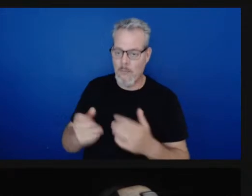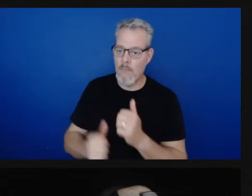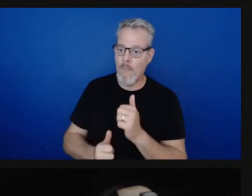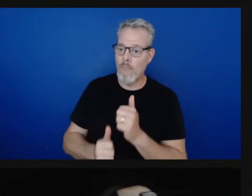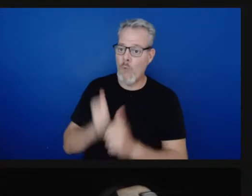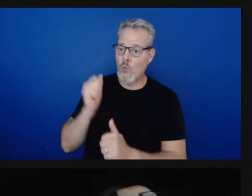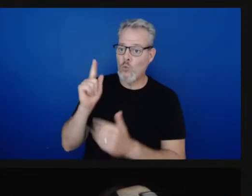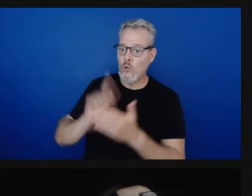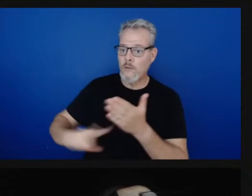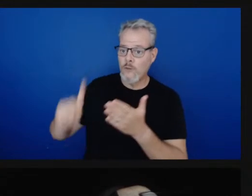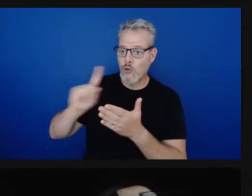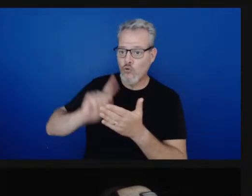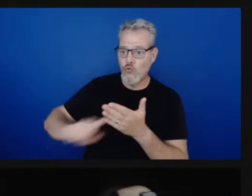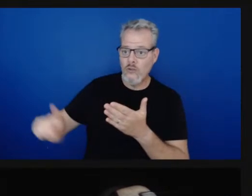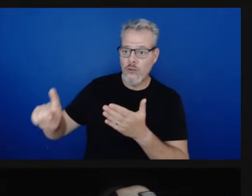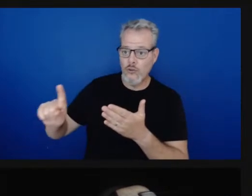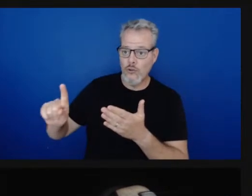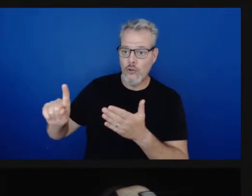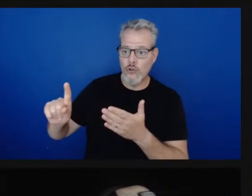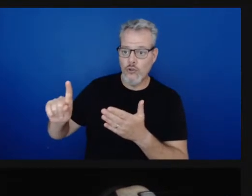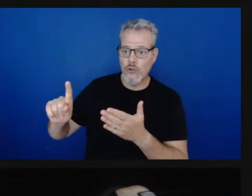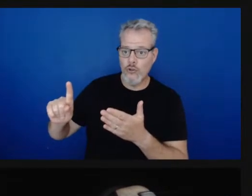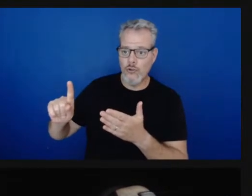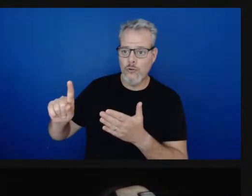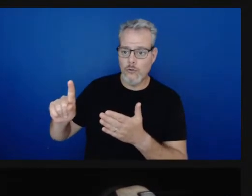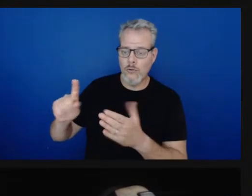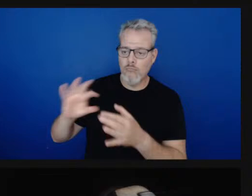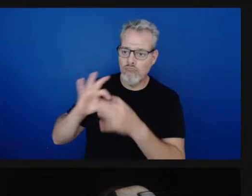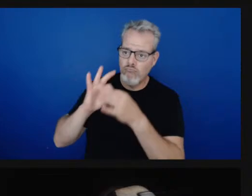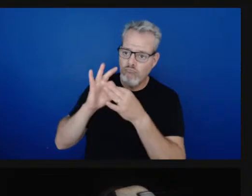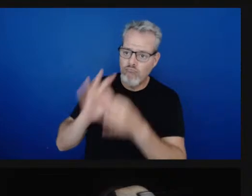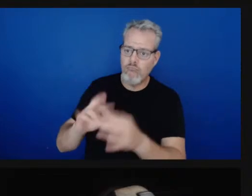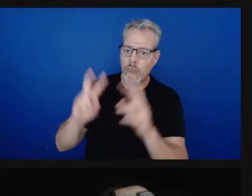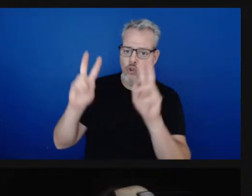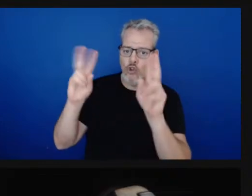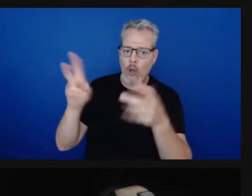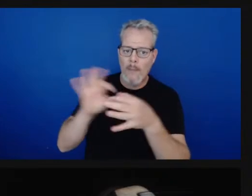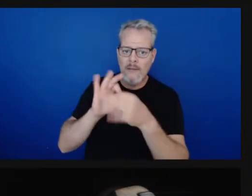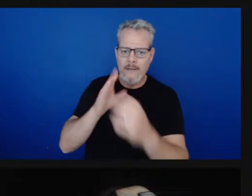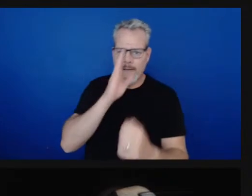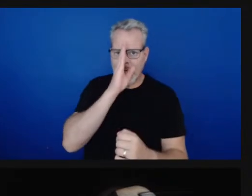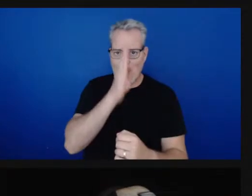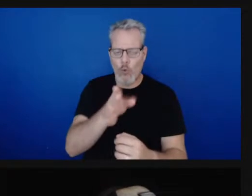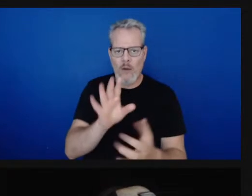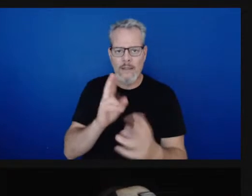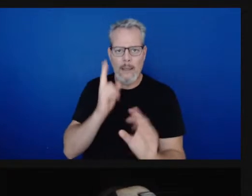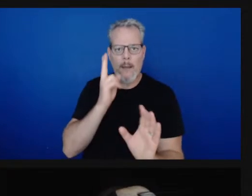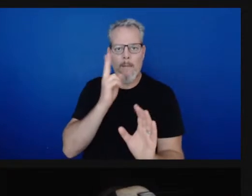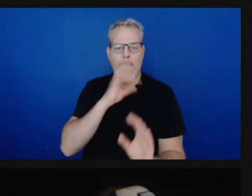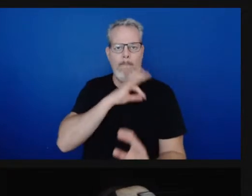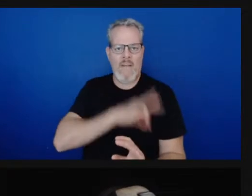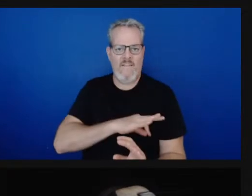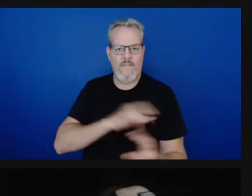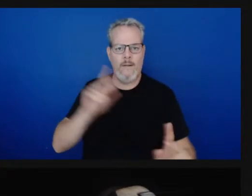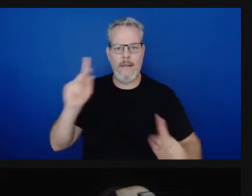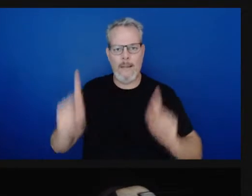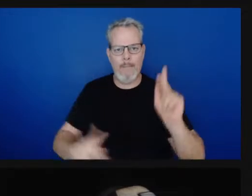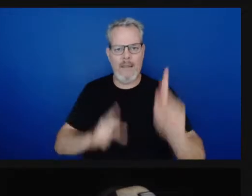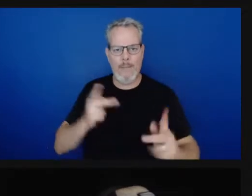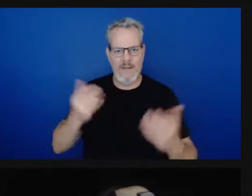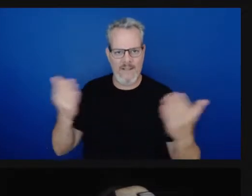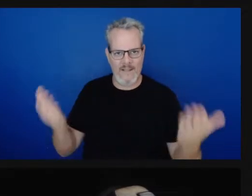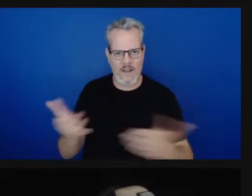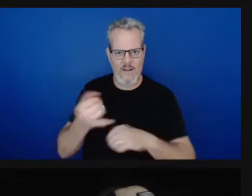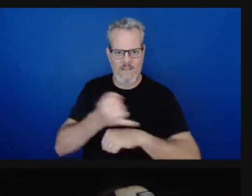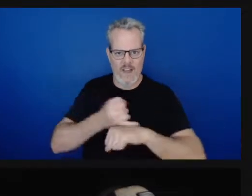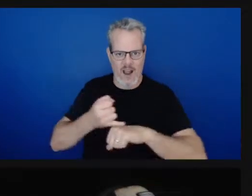research were topics that he thought would directly benefit the people of the island. So he